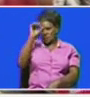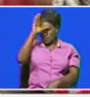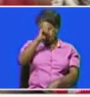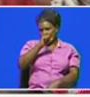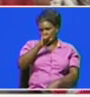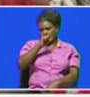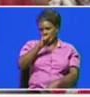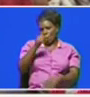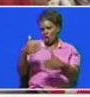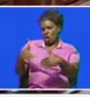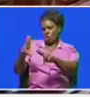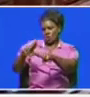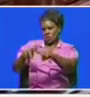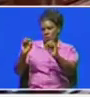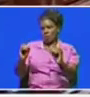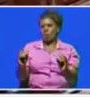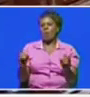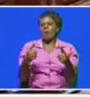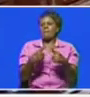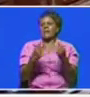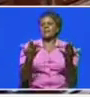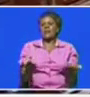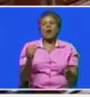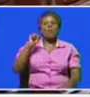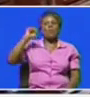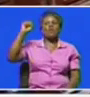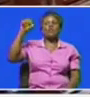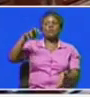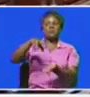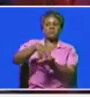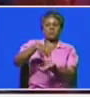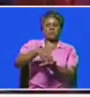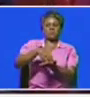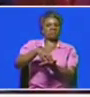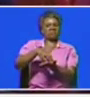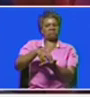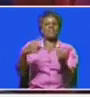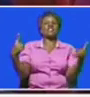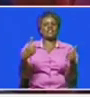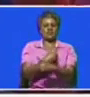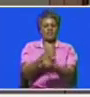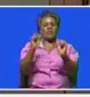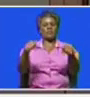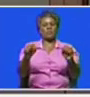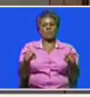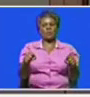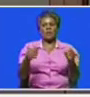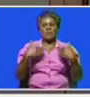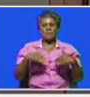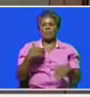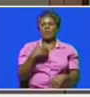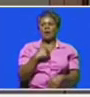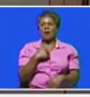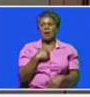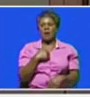He didn't lose his seat. But with the current political scenario, things may be different for NASA. You know, people have gotten around